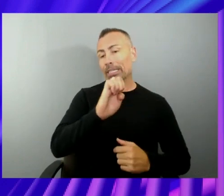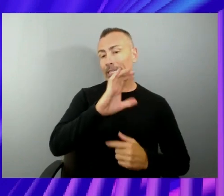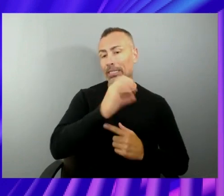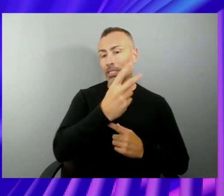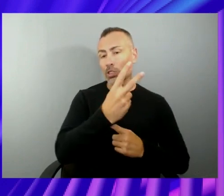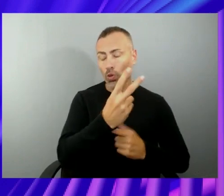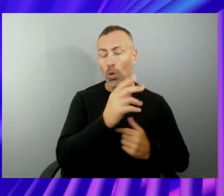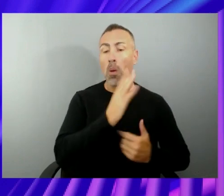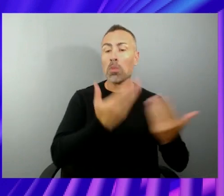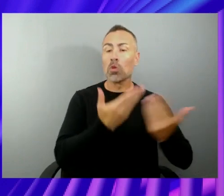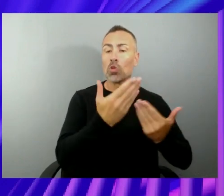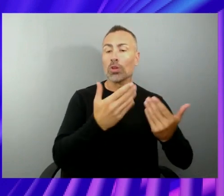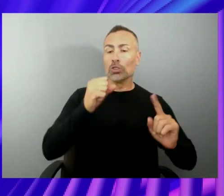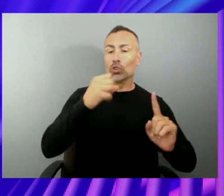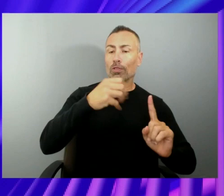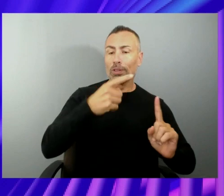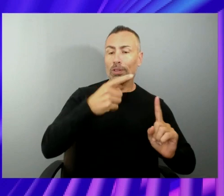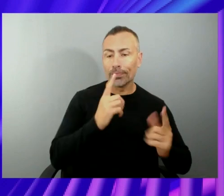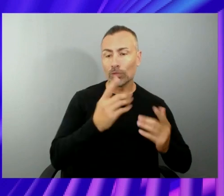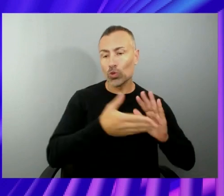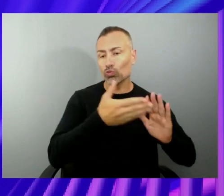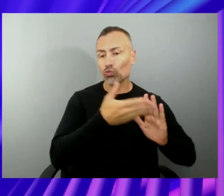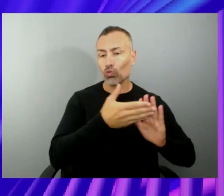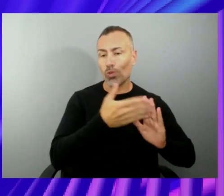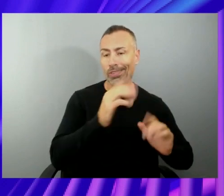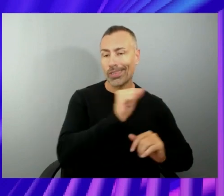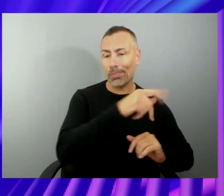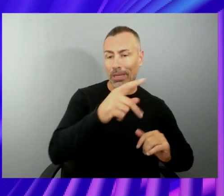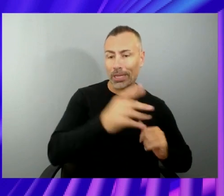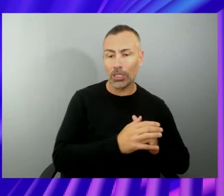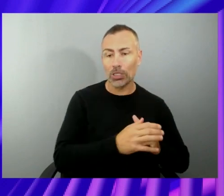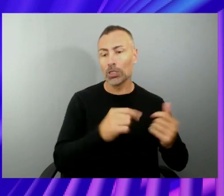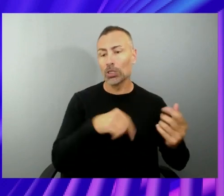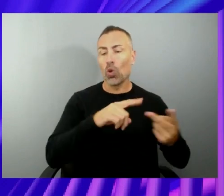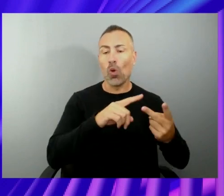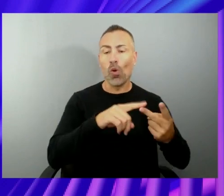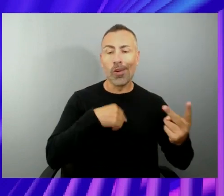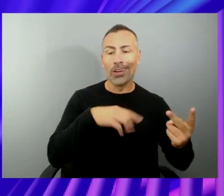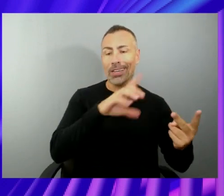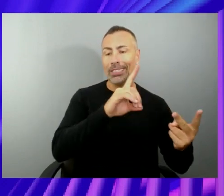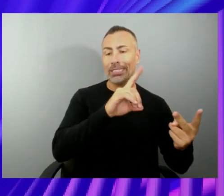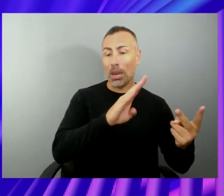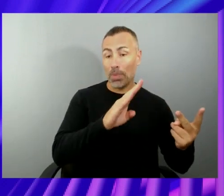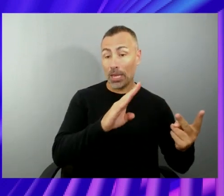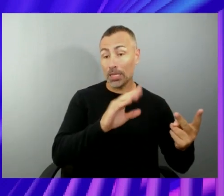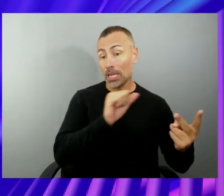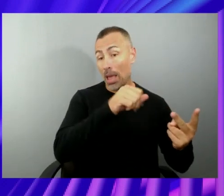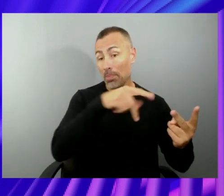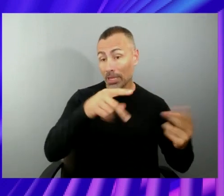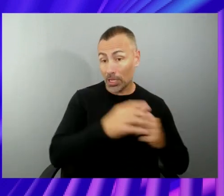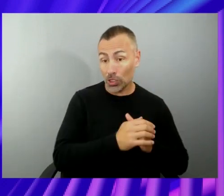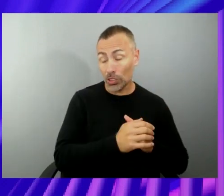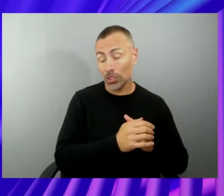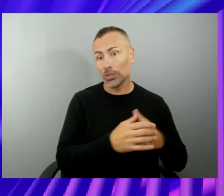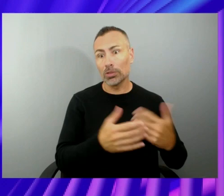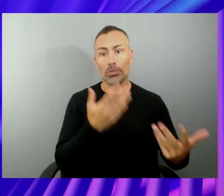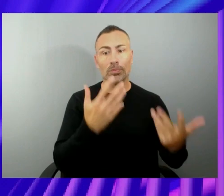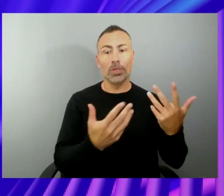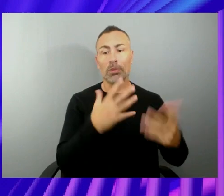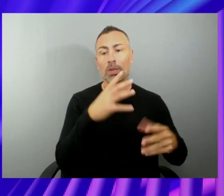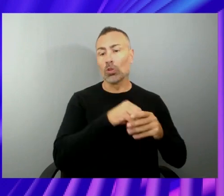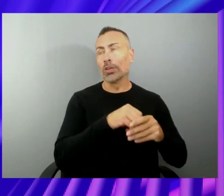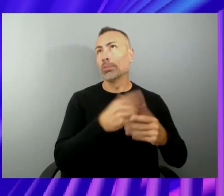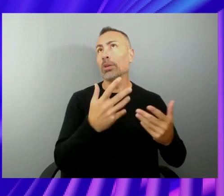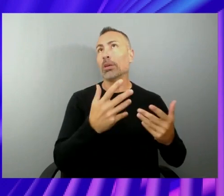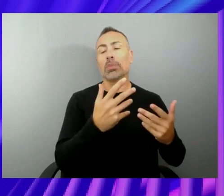might be hosting a web application or a database application, something that may have been included in maybe like a transformation or a